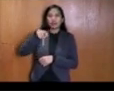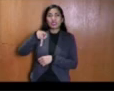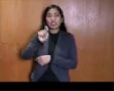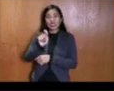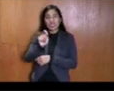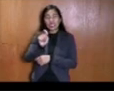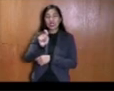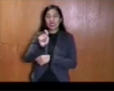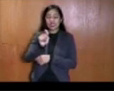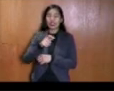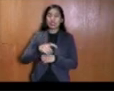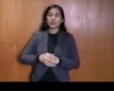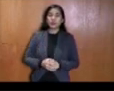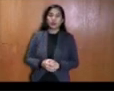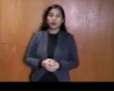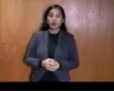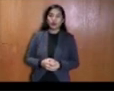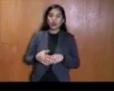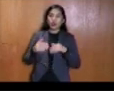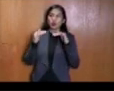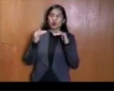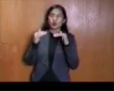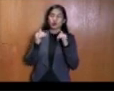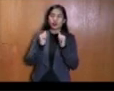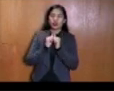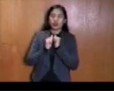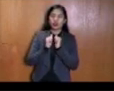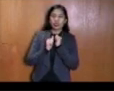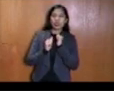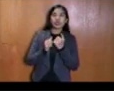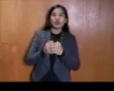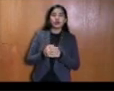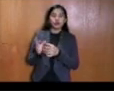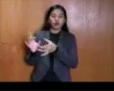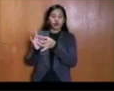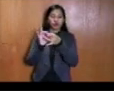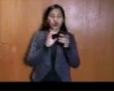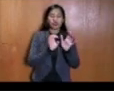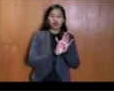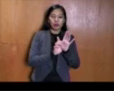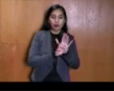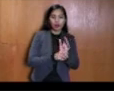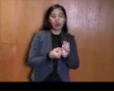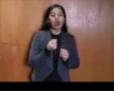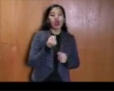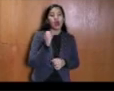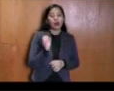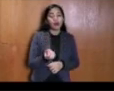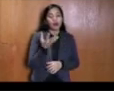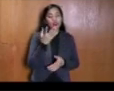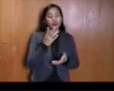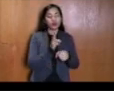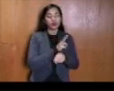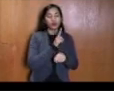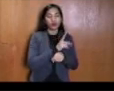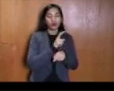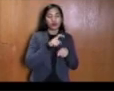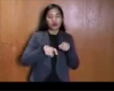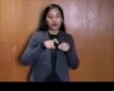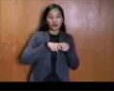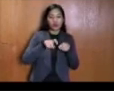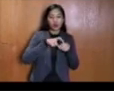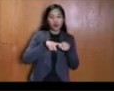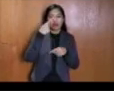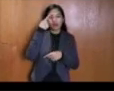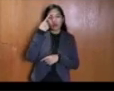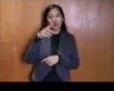are equivalent to a yearly energy consumption of a thousand